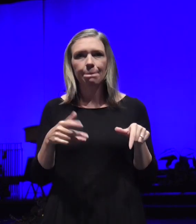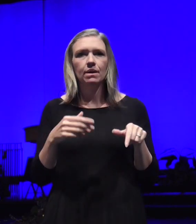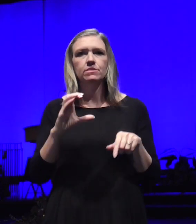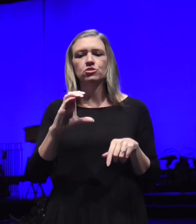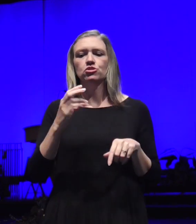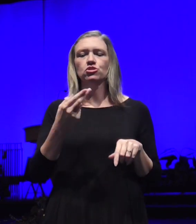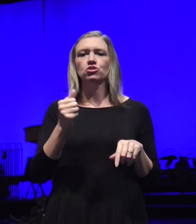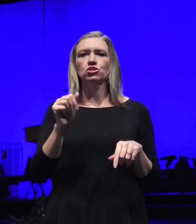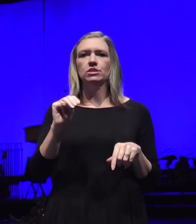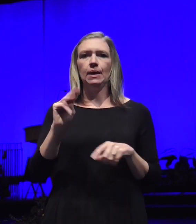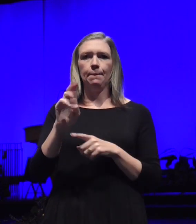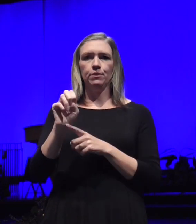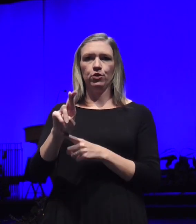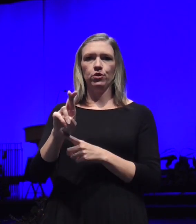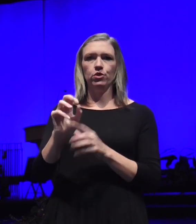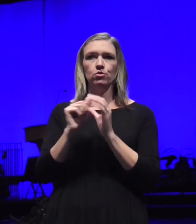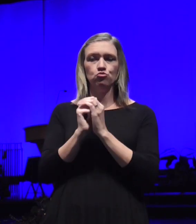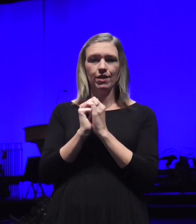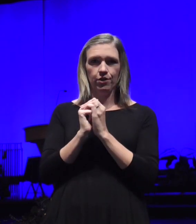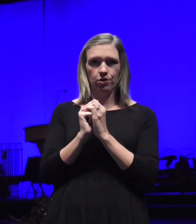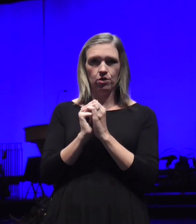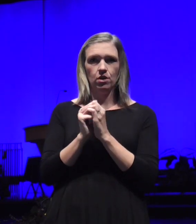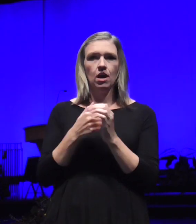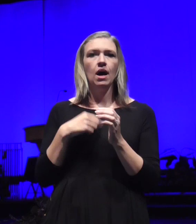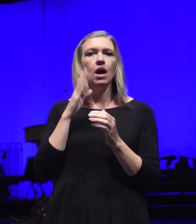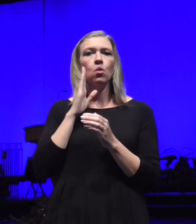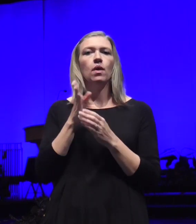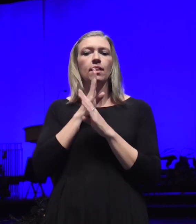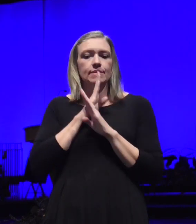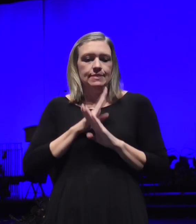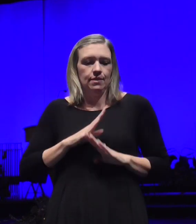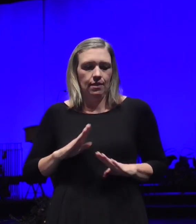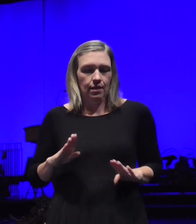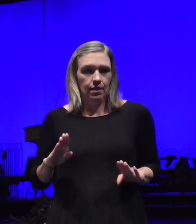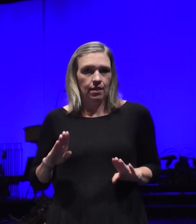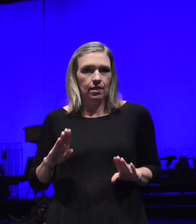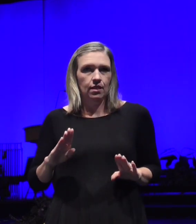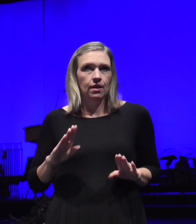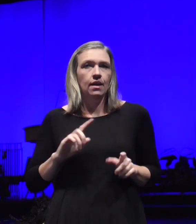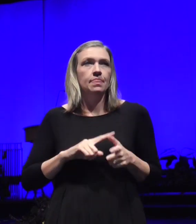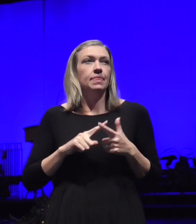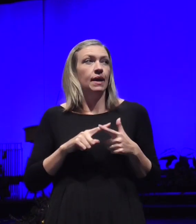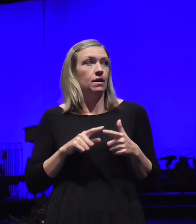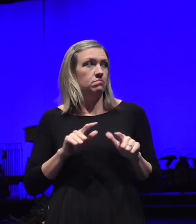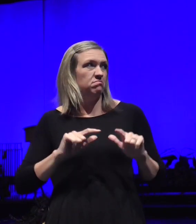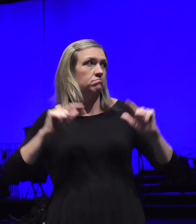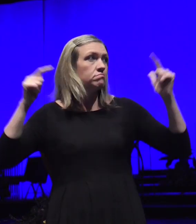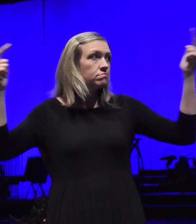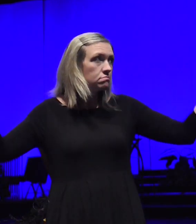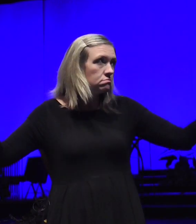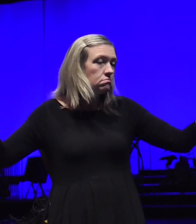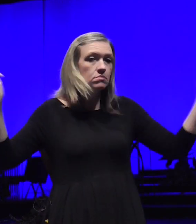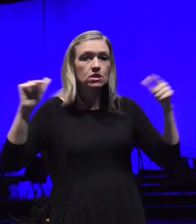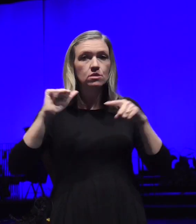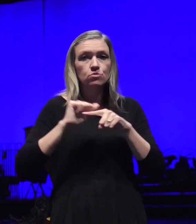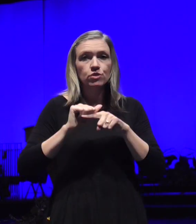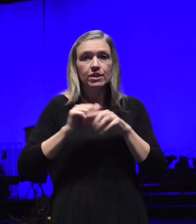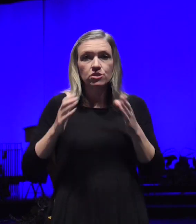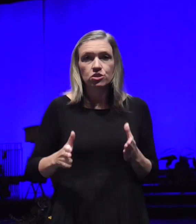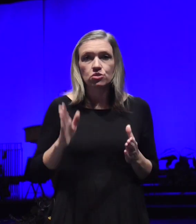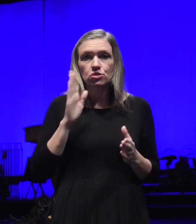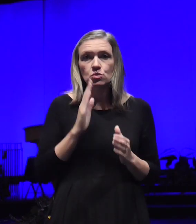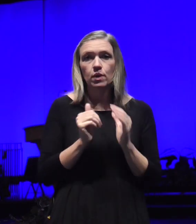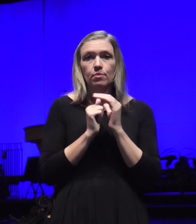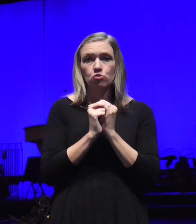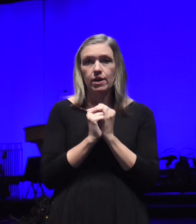a chamber prayer, because then I'll move to stillness, and our practitioners will pray. So feel